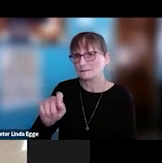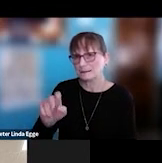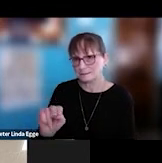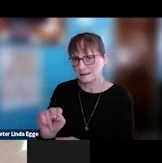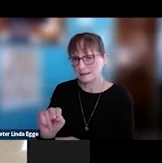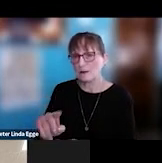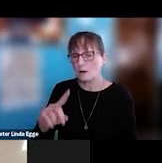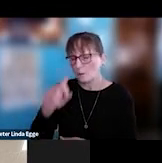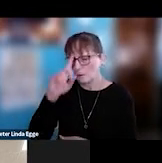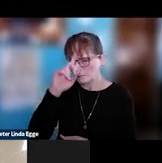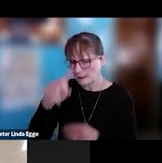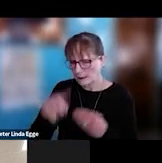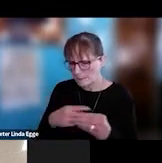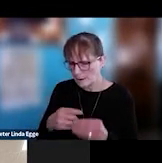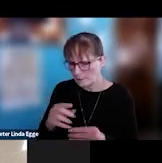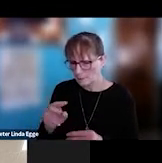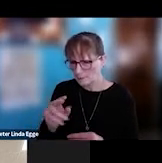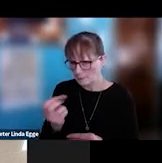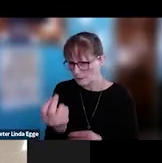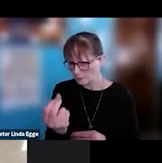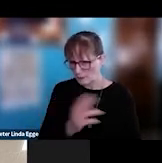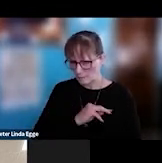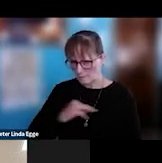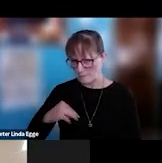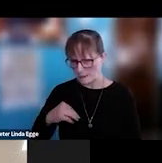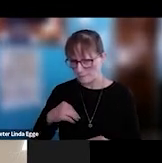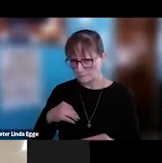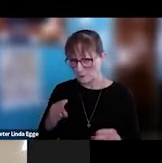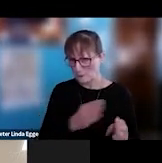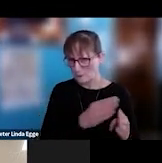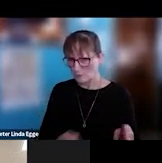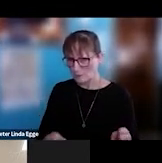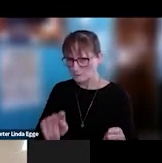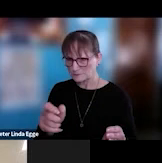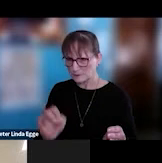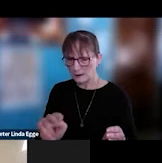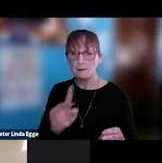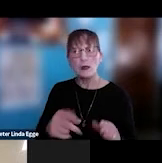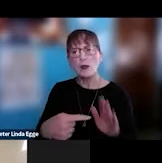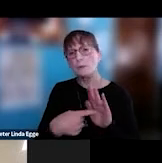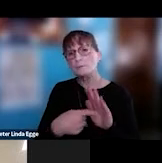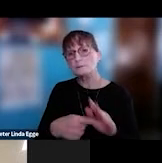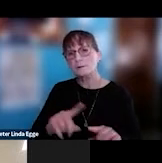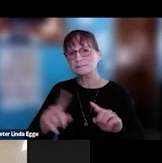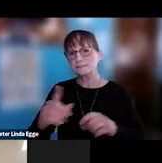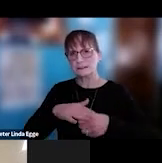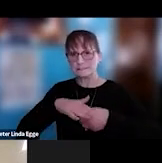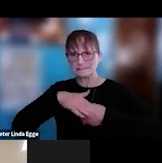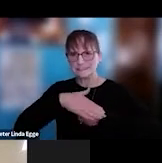about 12 members across the state representing their different territories who joined us